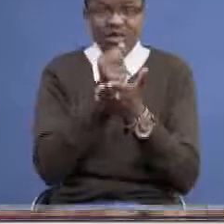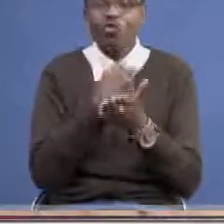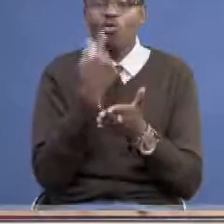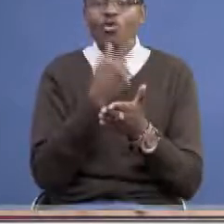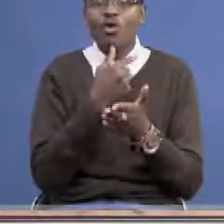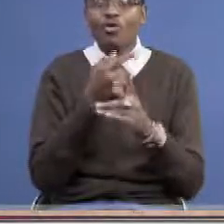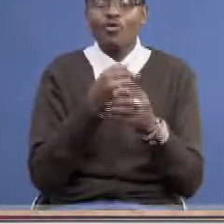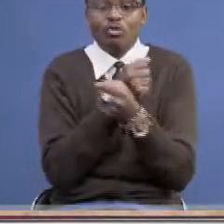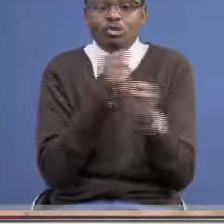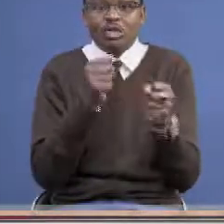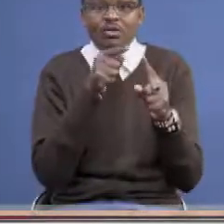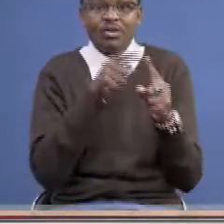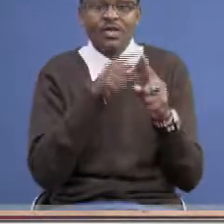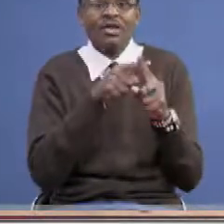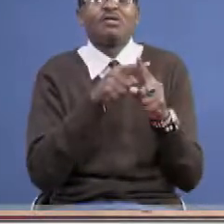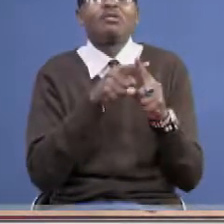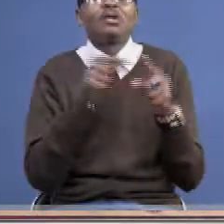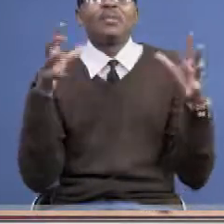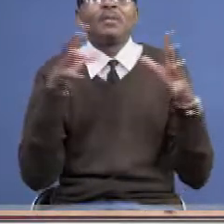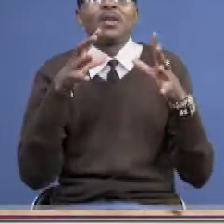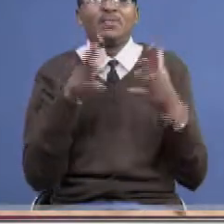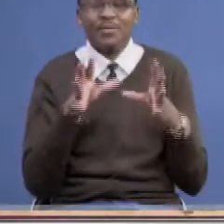saved him from the ever-advancing crowd.